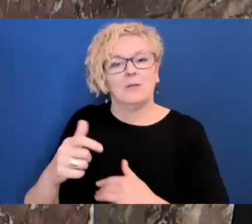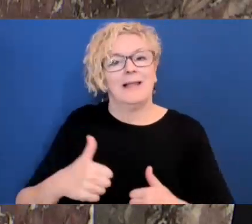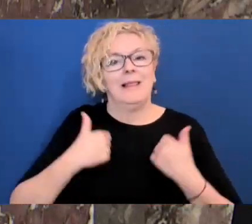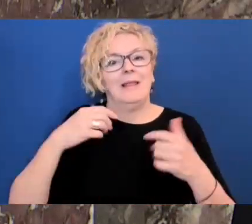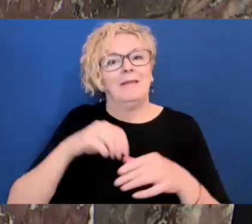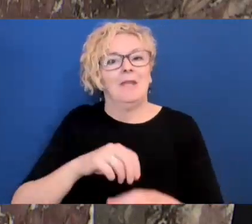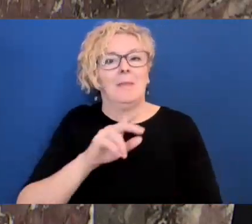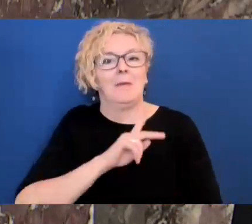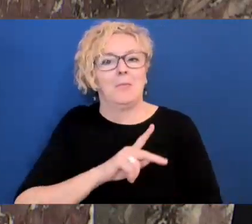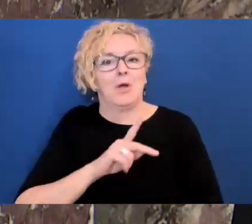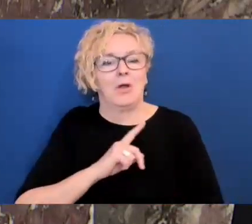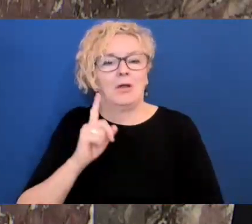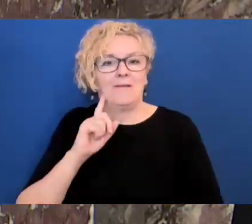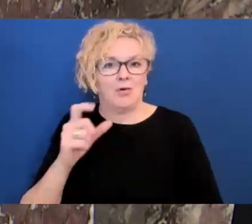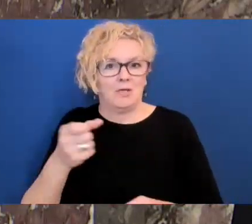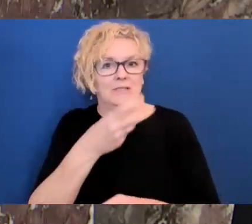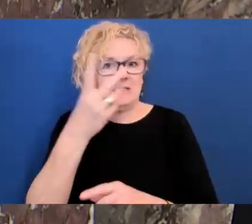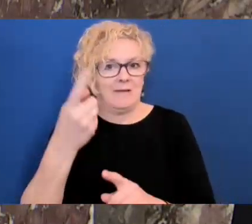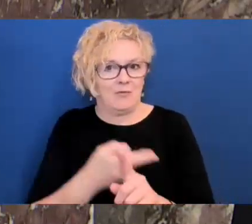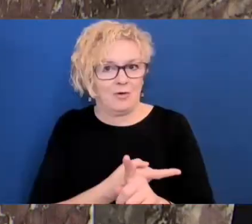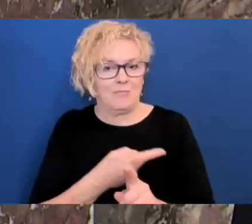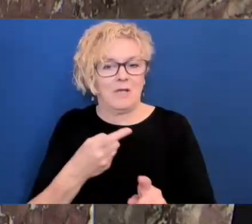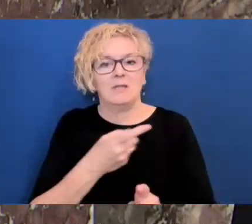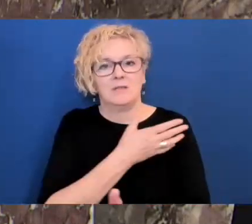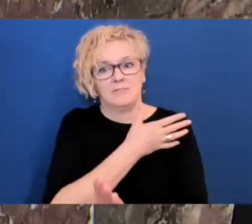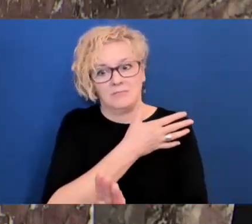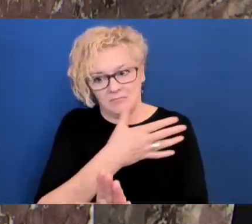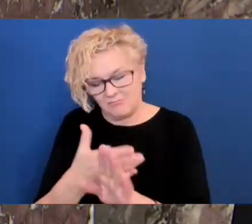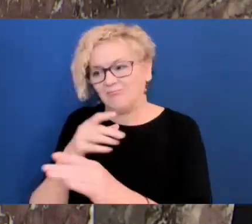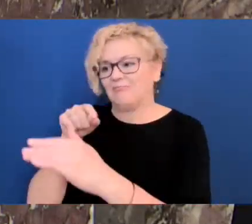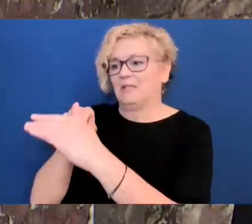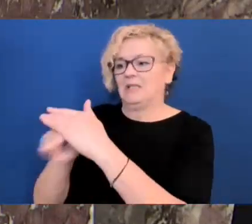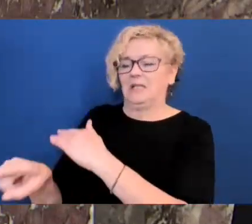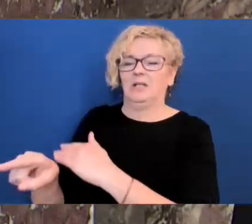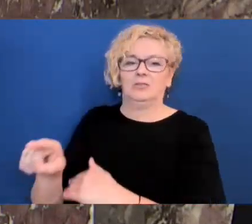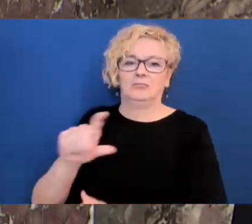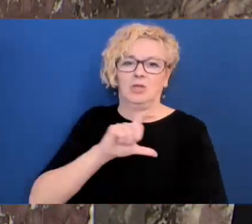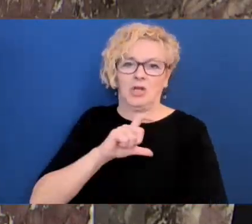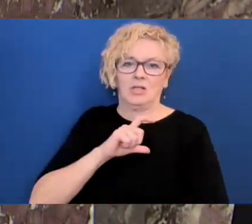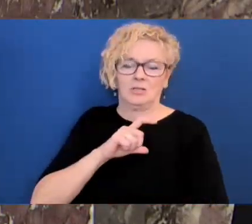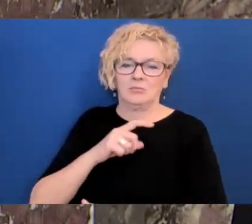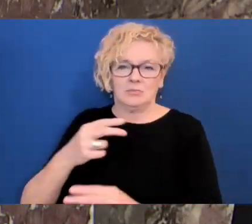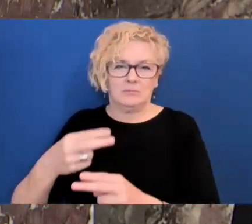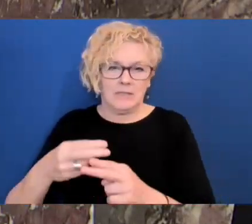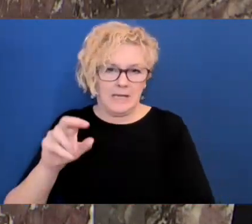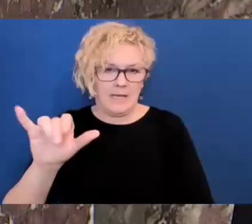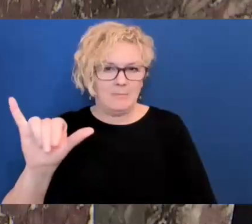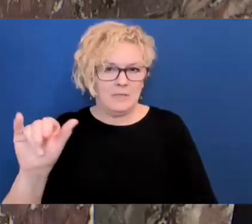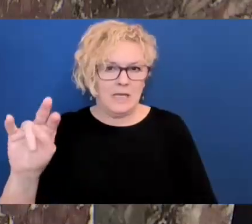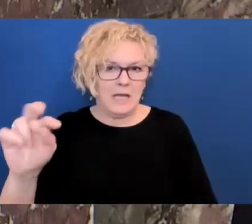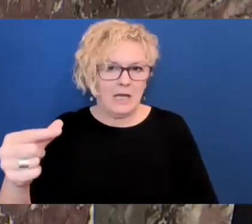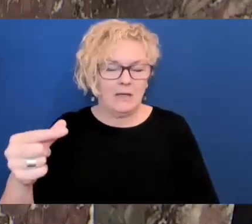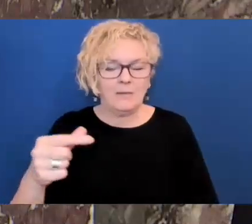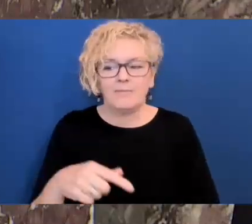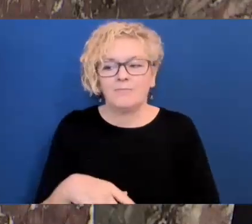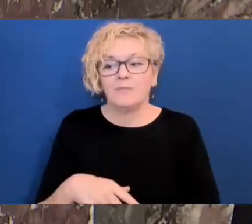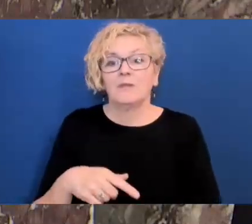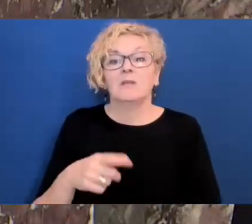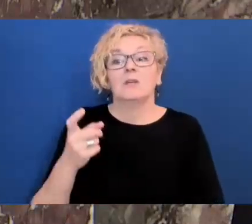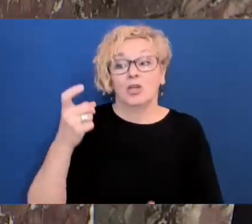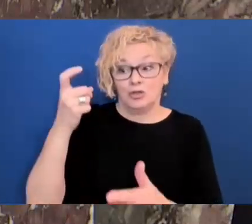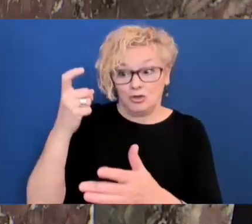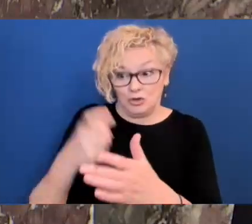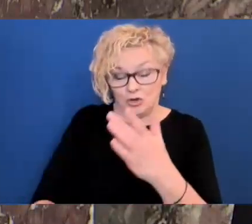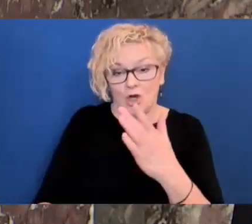7 months before he killed Constable Yang. He had also been charged with assault and willfully obstructing a peace